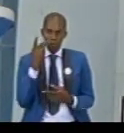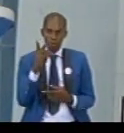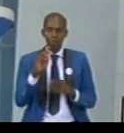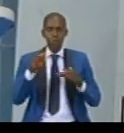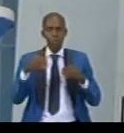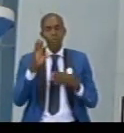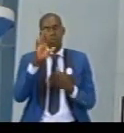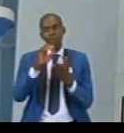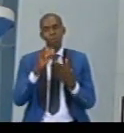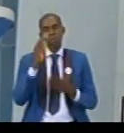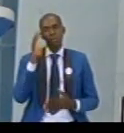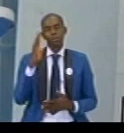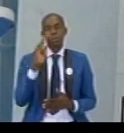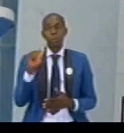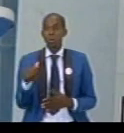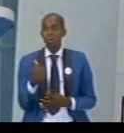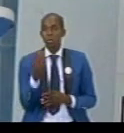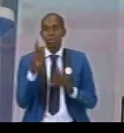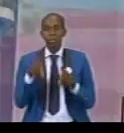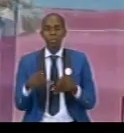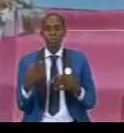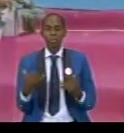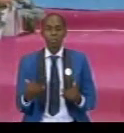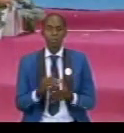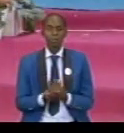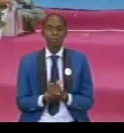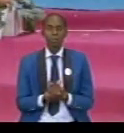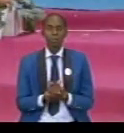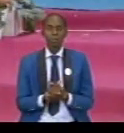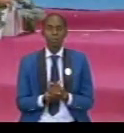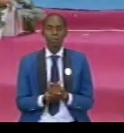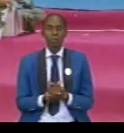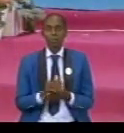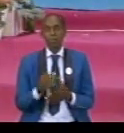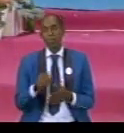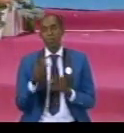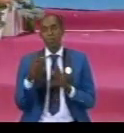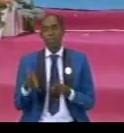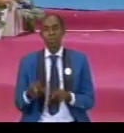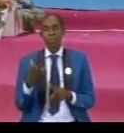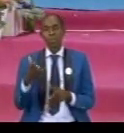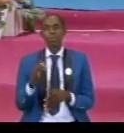together. Another testimony now. I will be here, Mrs. Ajayi Dupe.